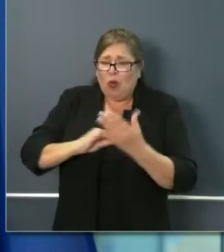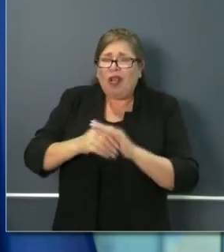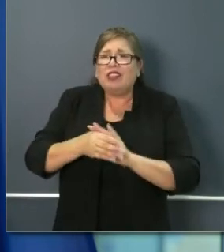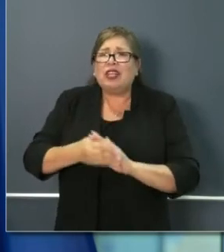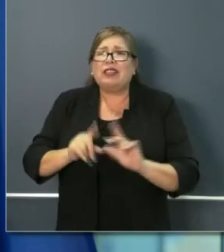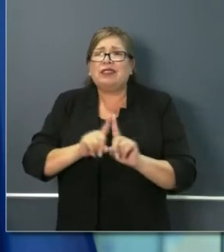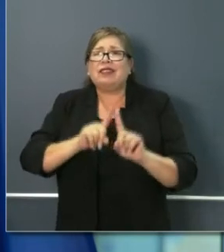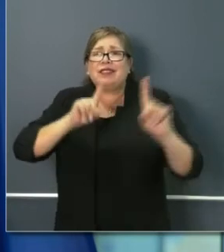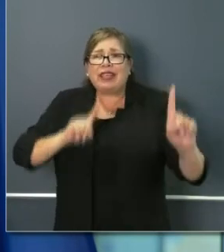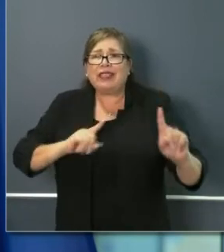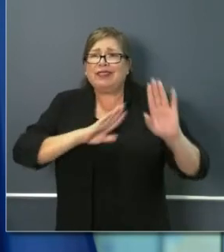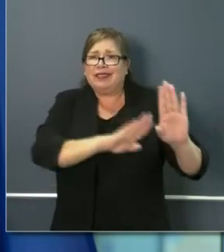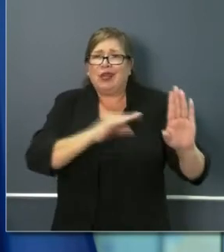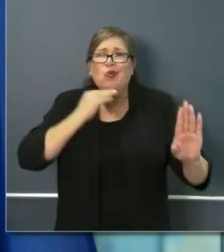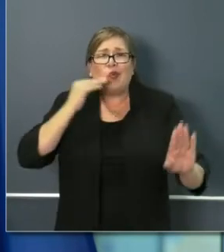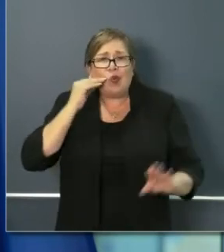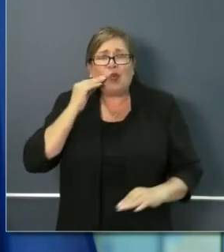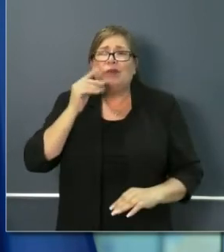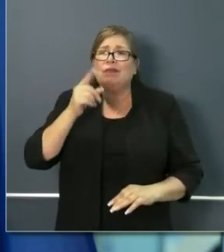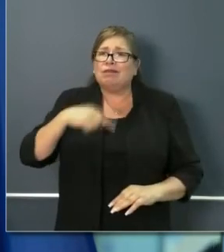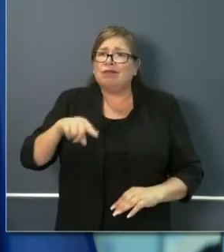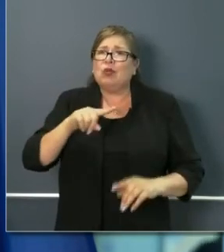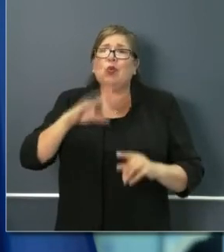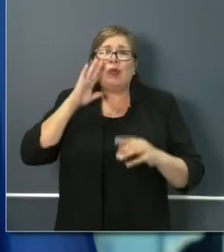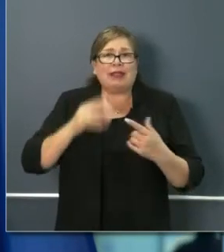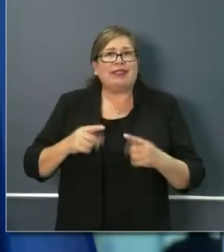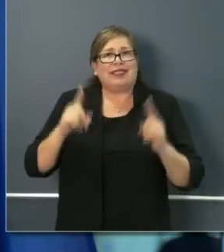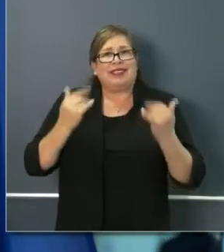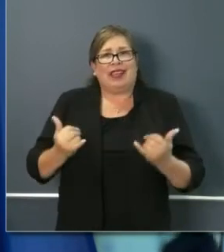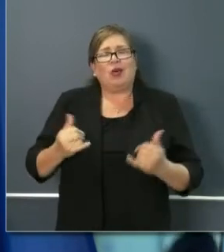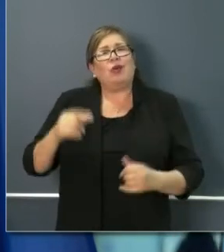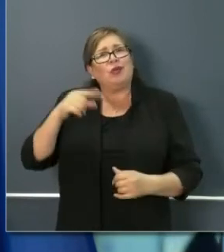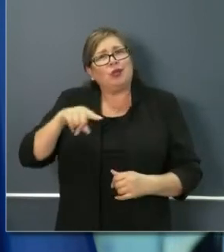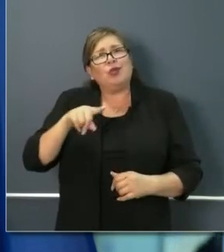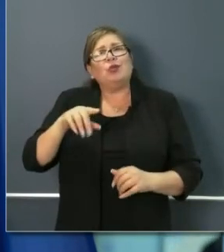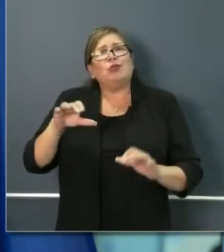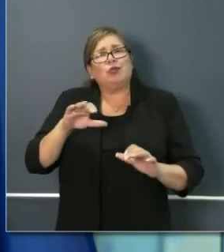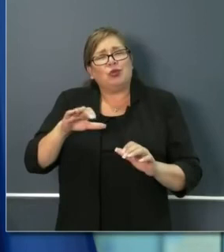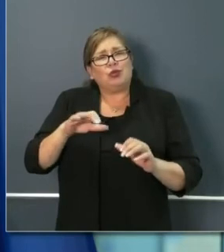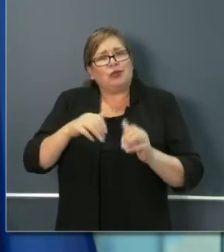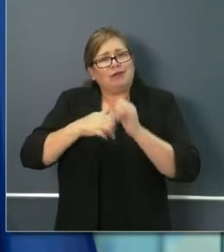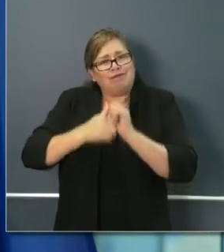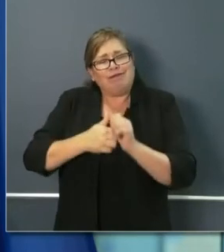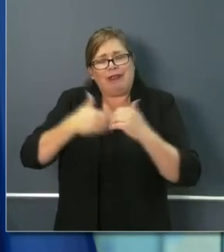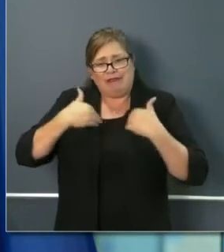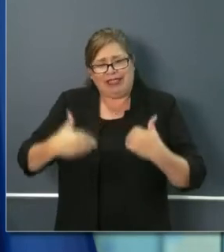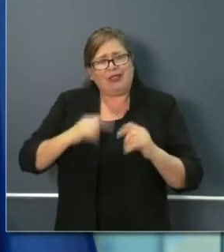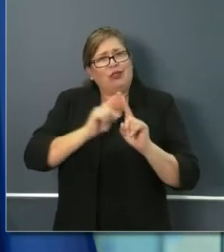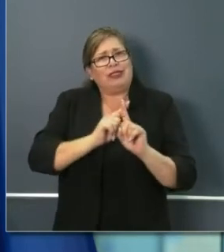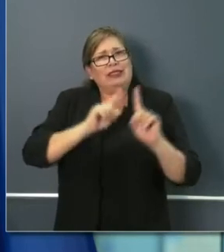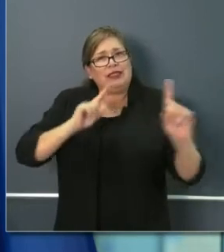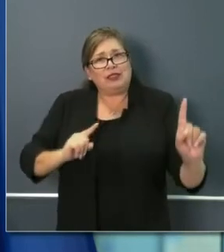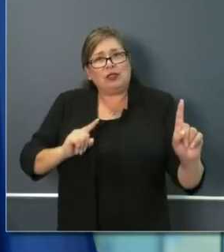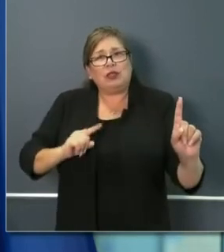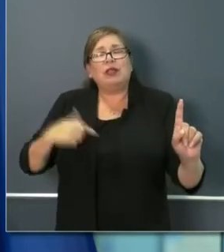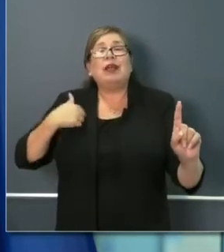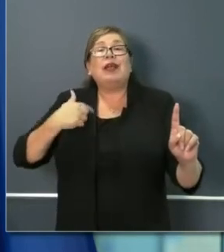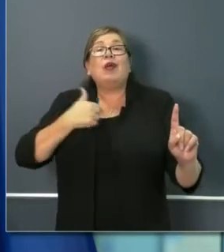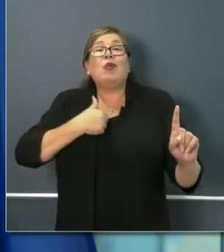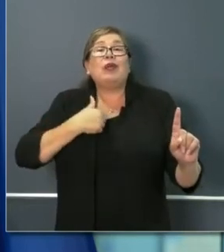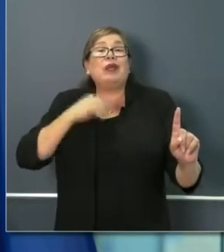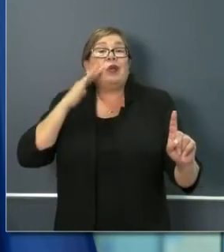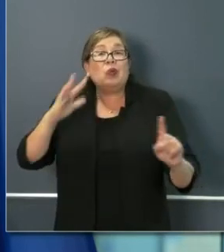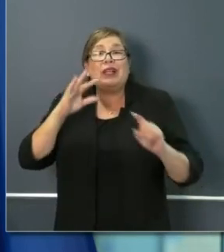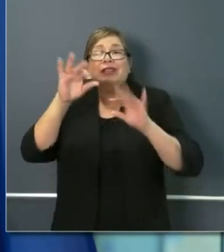and meet this moment. Practice physical distancing. We'll get you guidelines and clarity on these